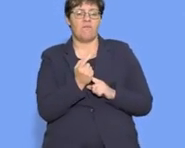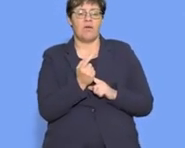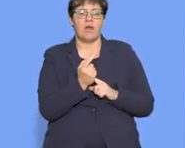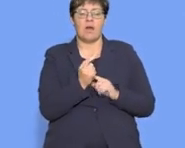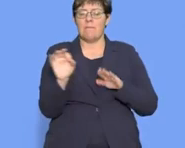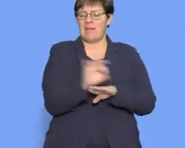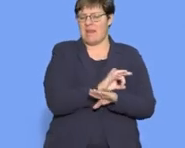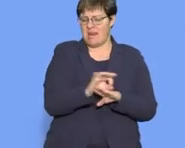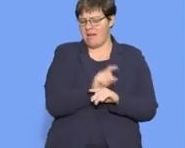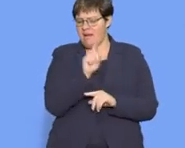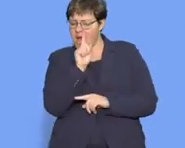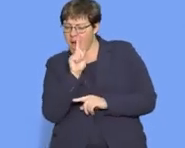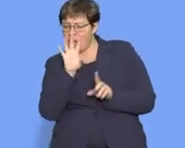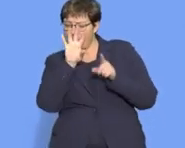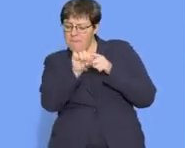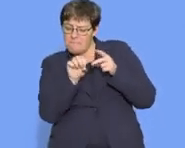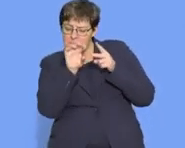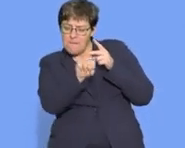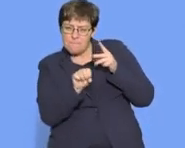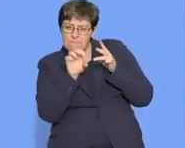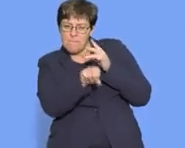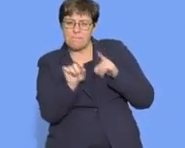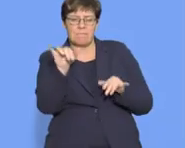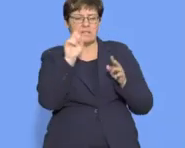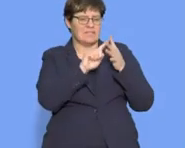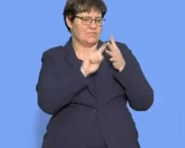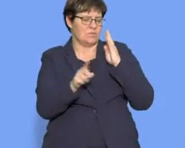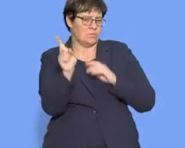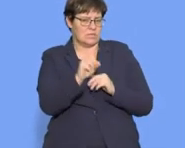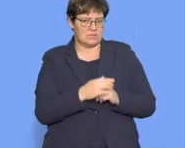we can recognize all the different regions.